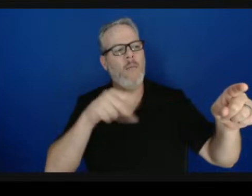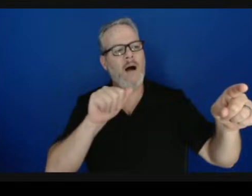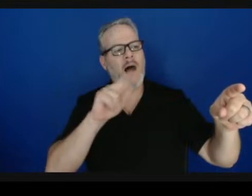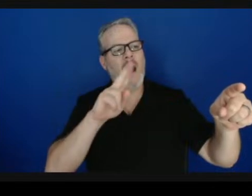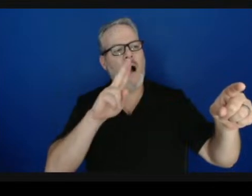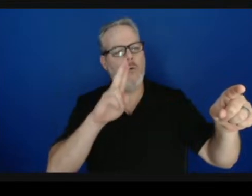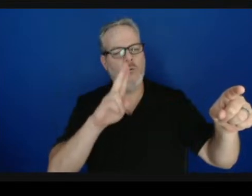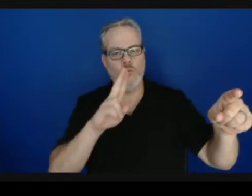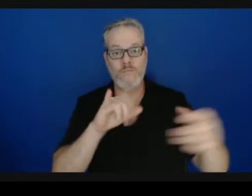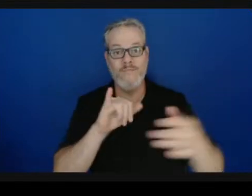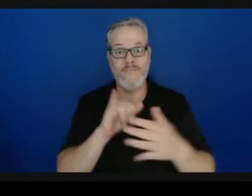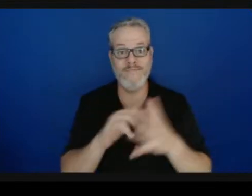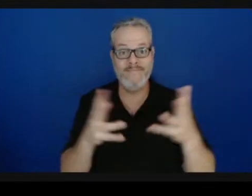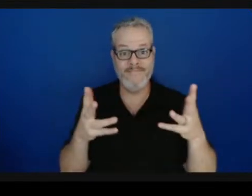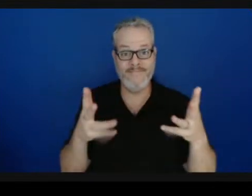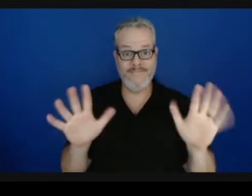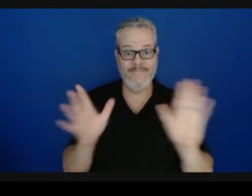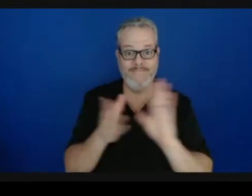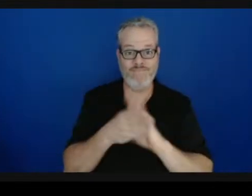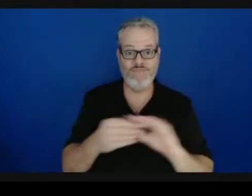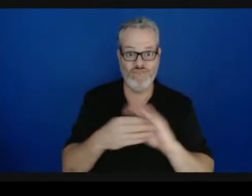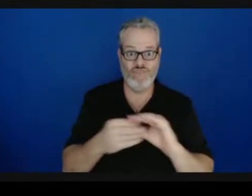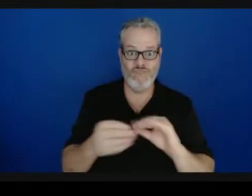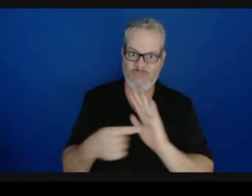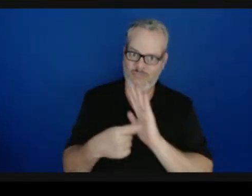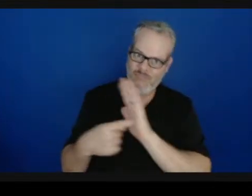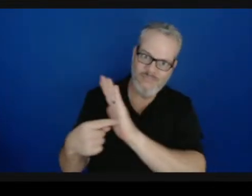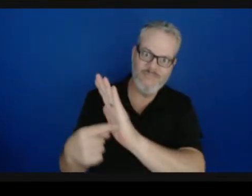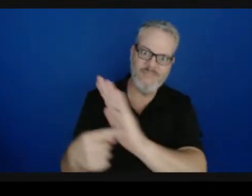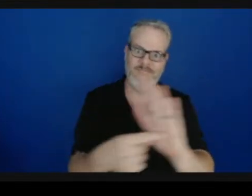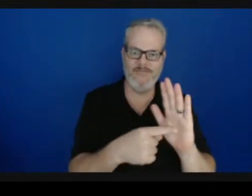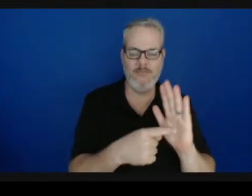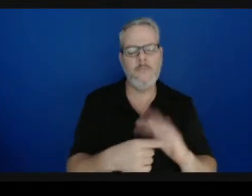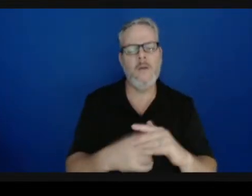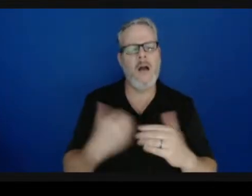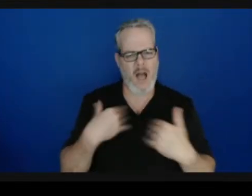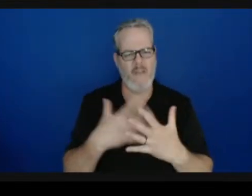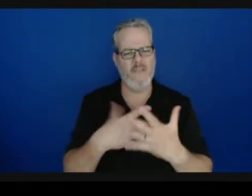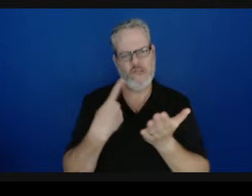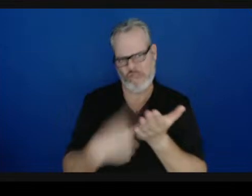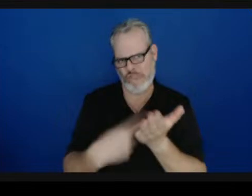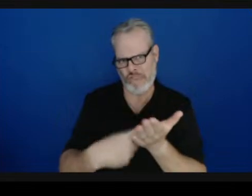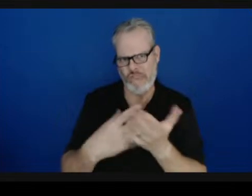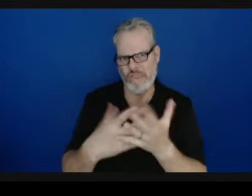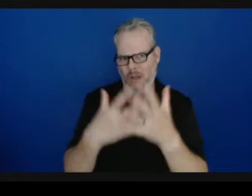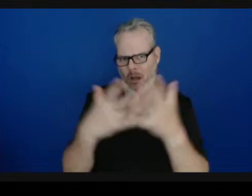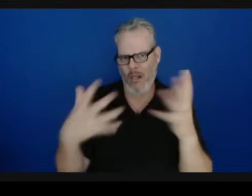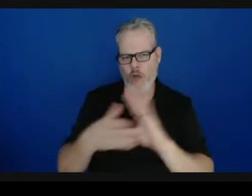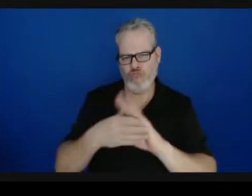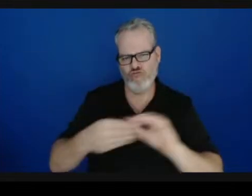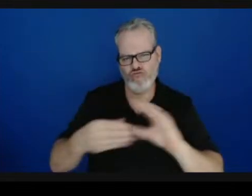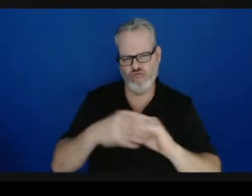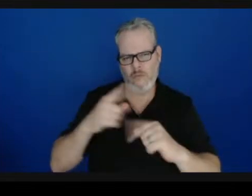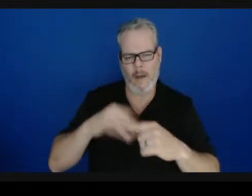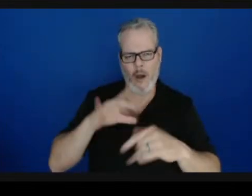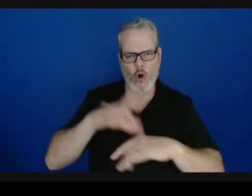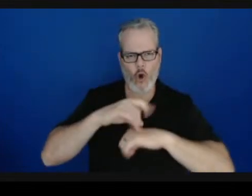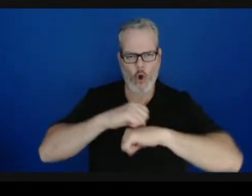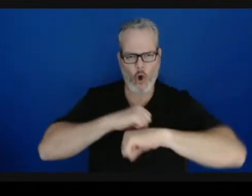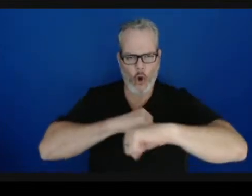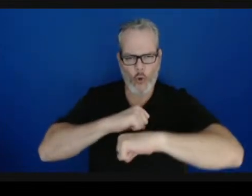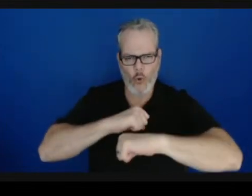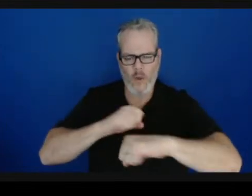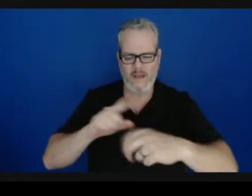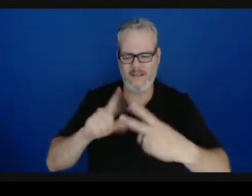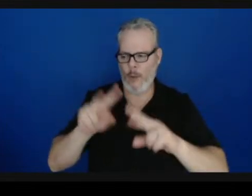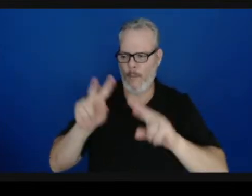visual observations that we can report today. There's a lot to talk about as far as the earthquakes, the monitoring, and other topics as